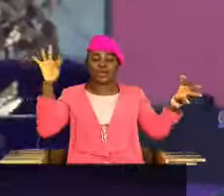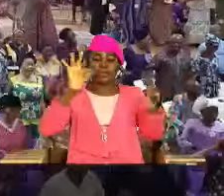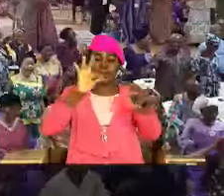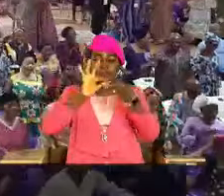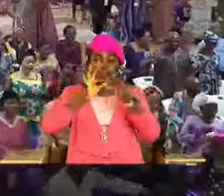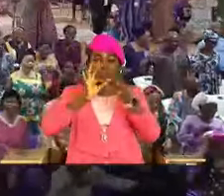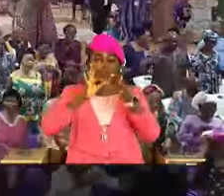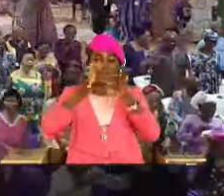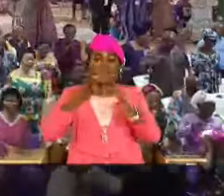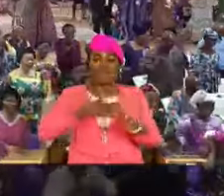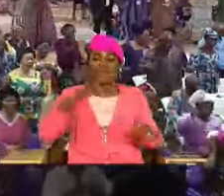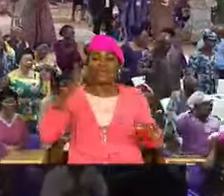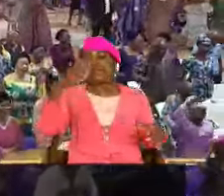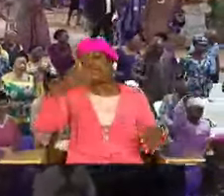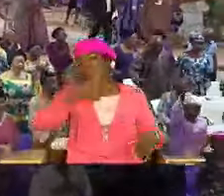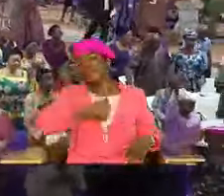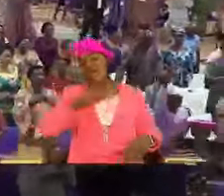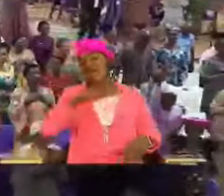family